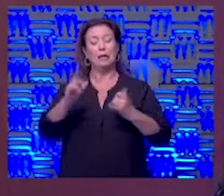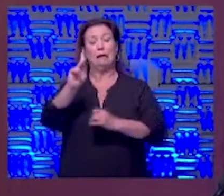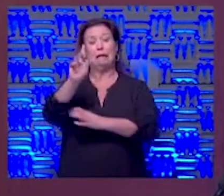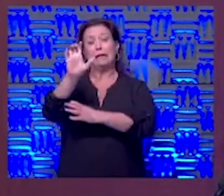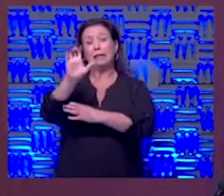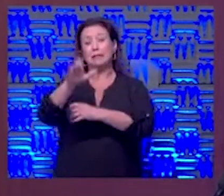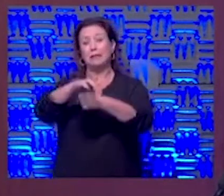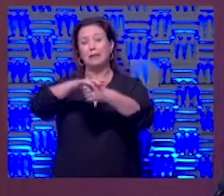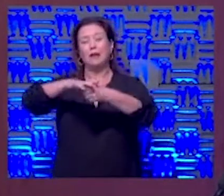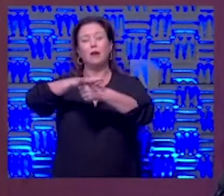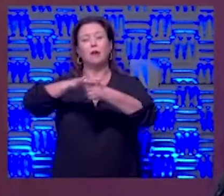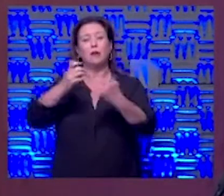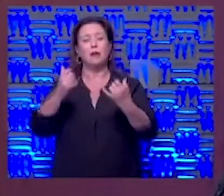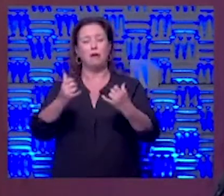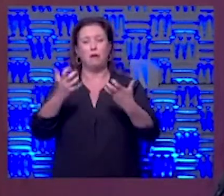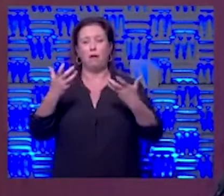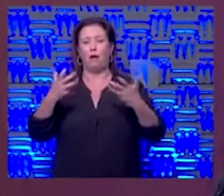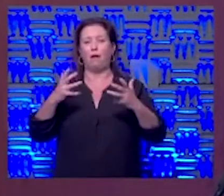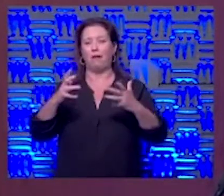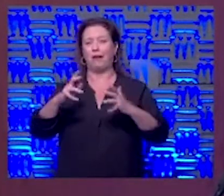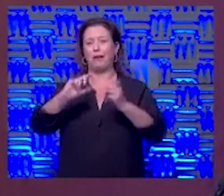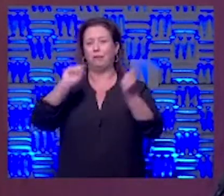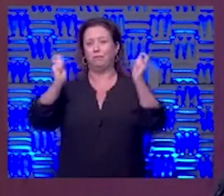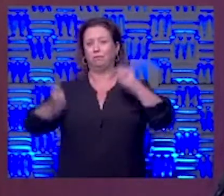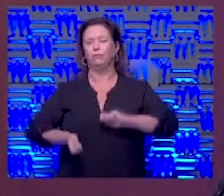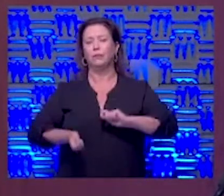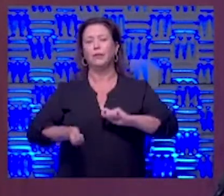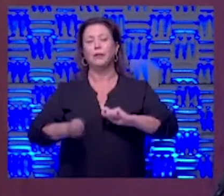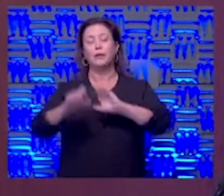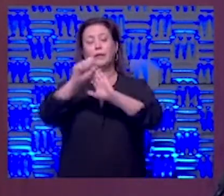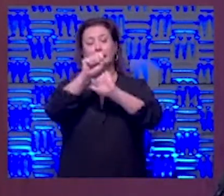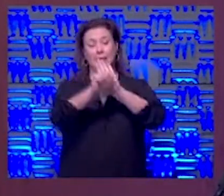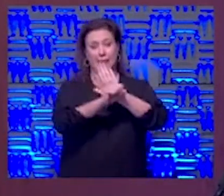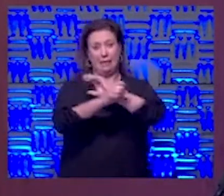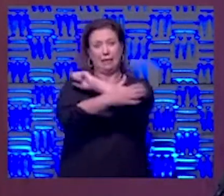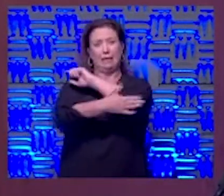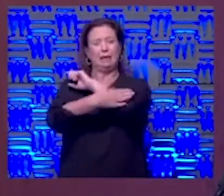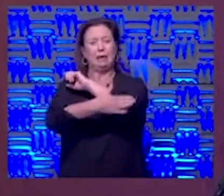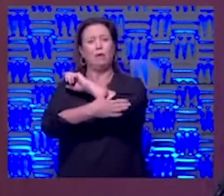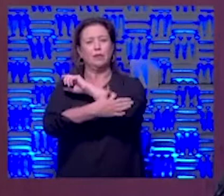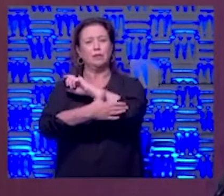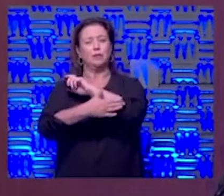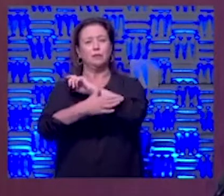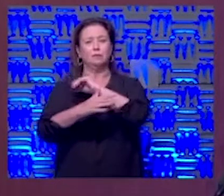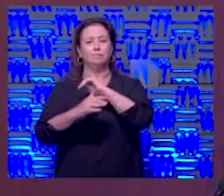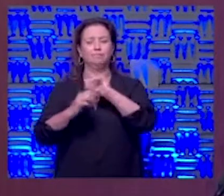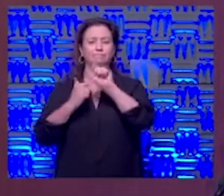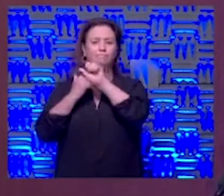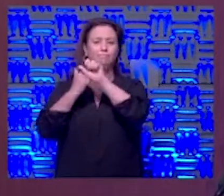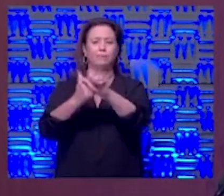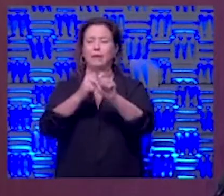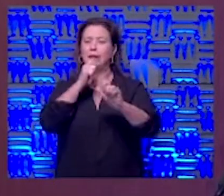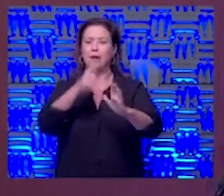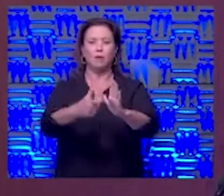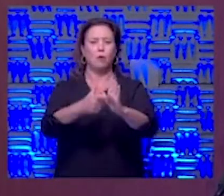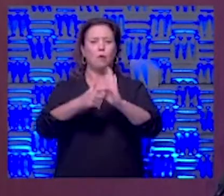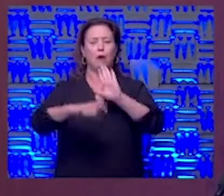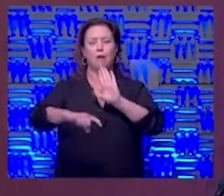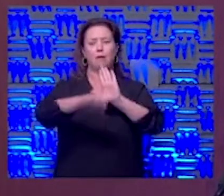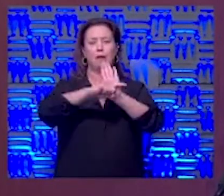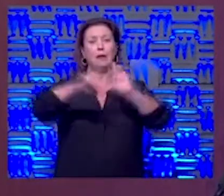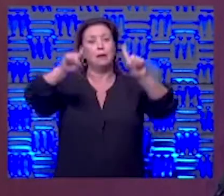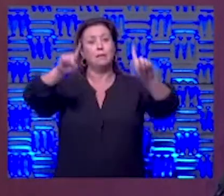City metro, they are already updated, and the state and counties are in alignment to not require